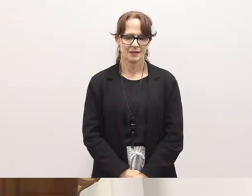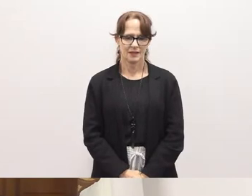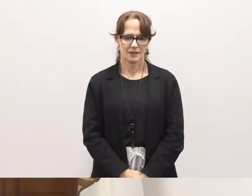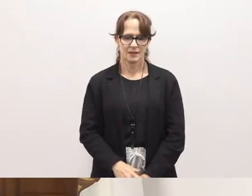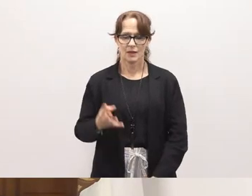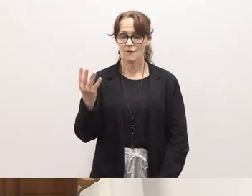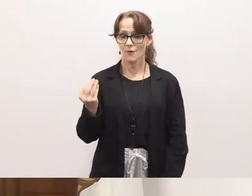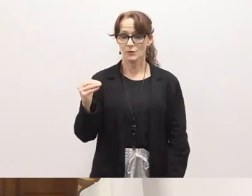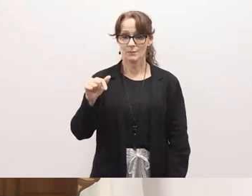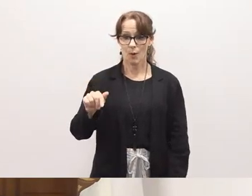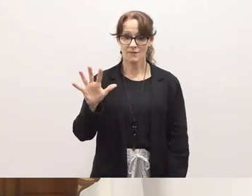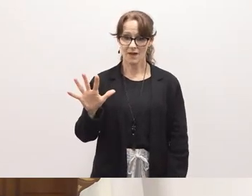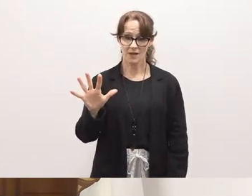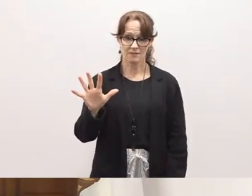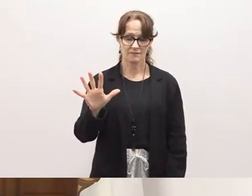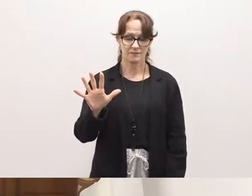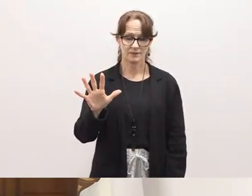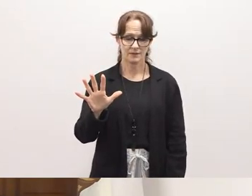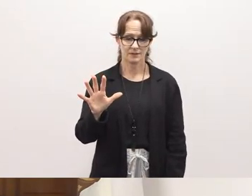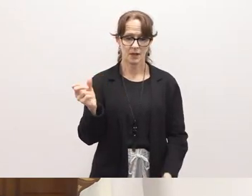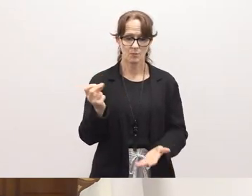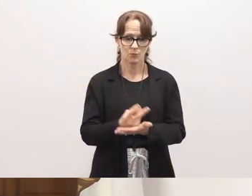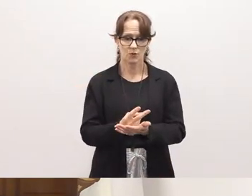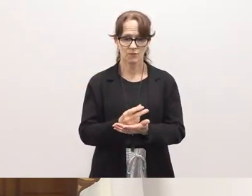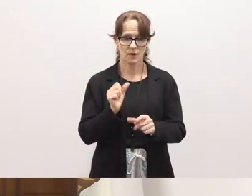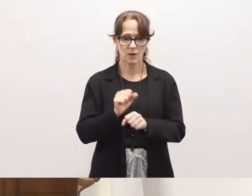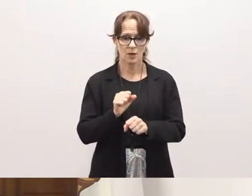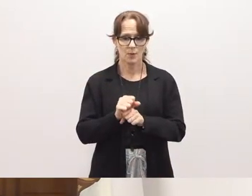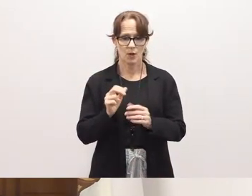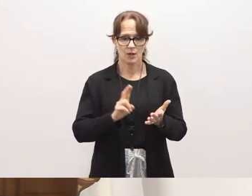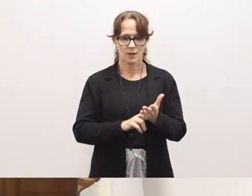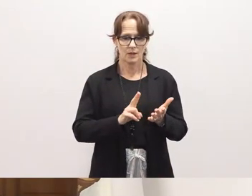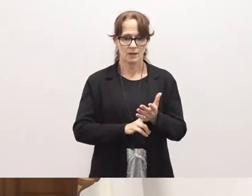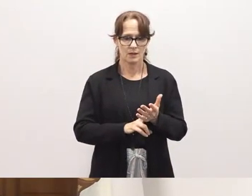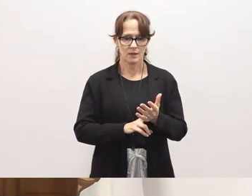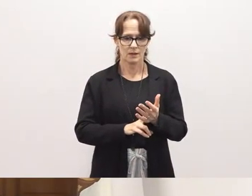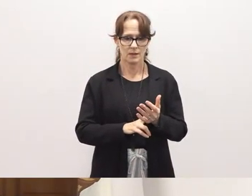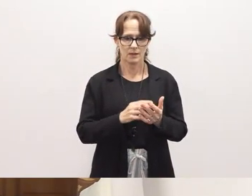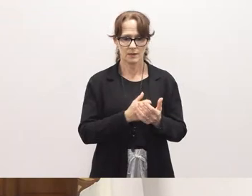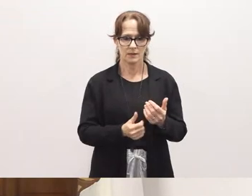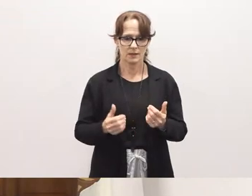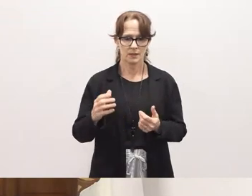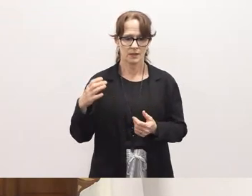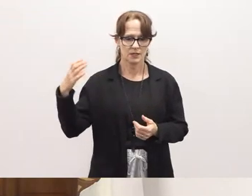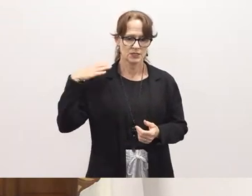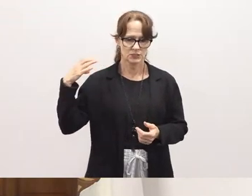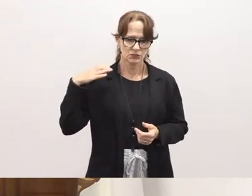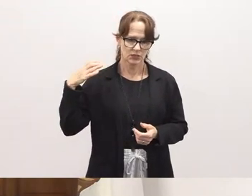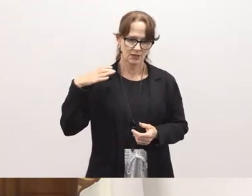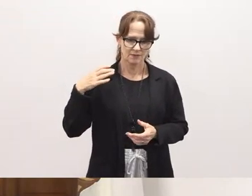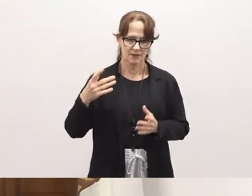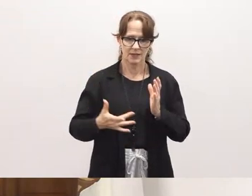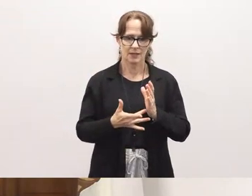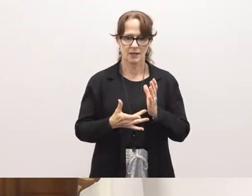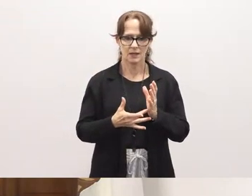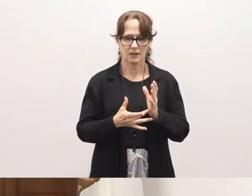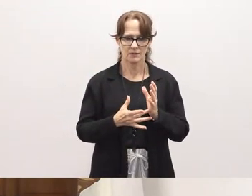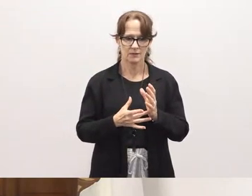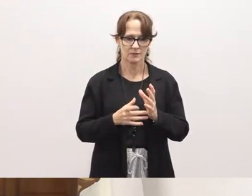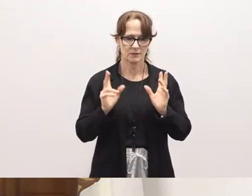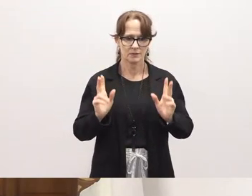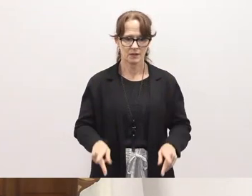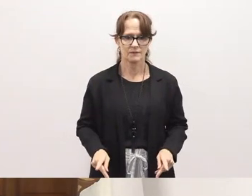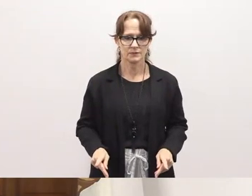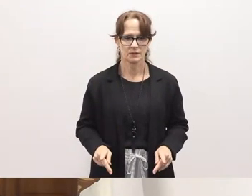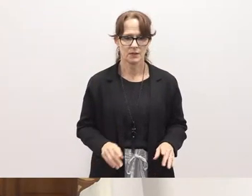item 14.5. Approval of employment contract for Chief Technology Officer. I need a